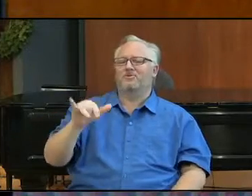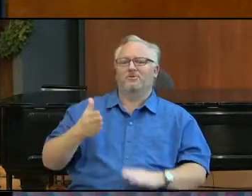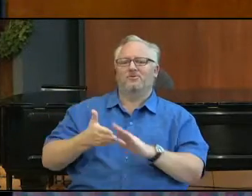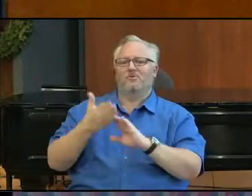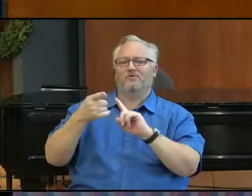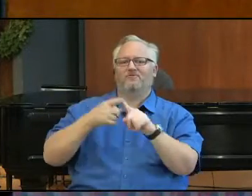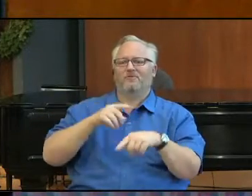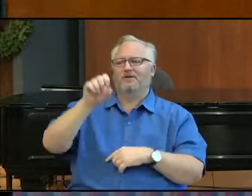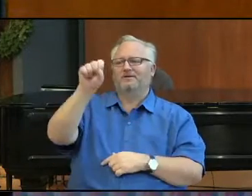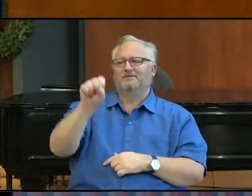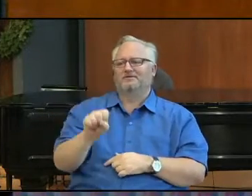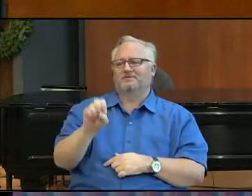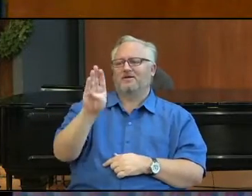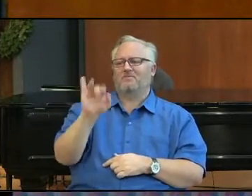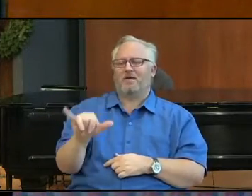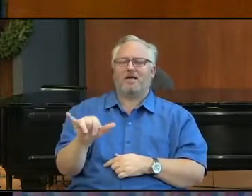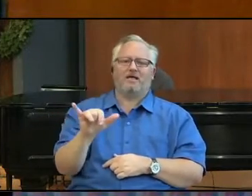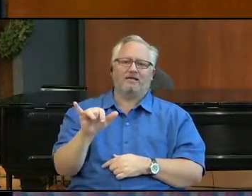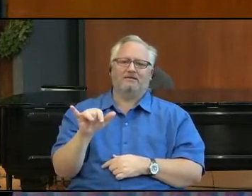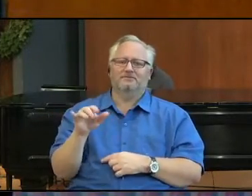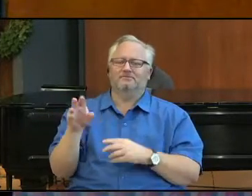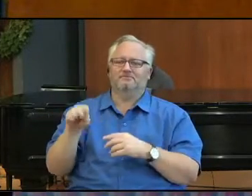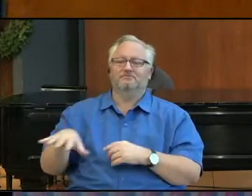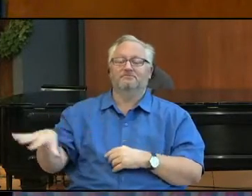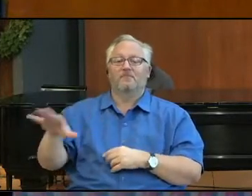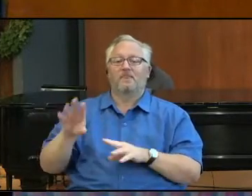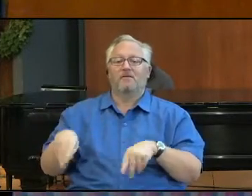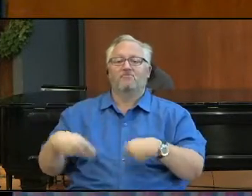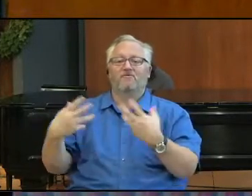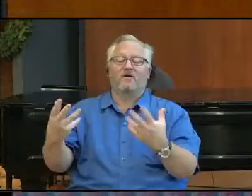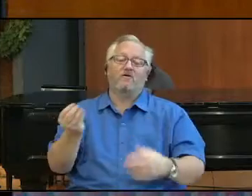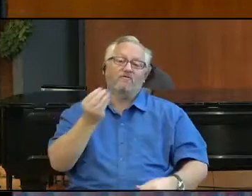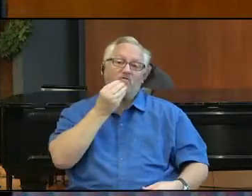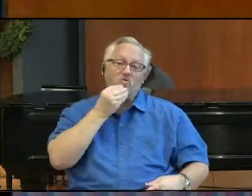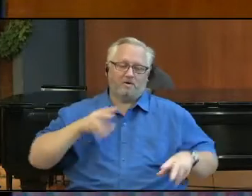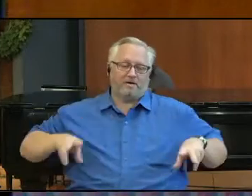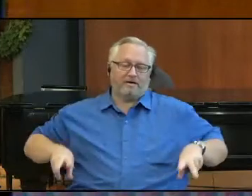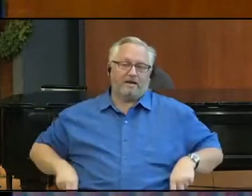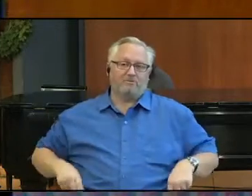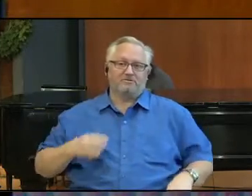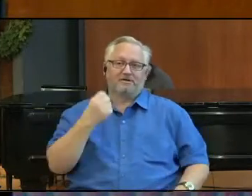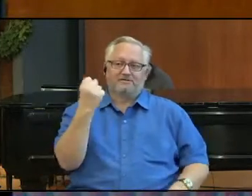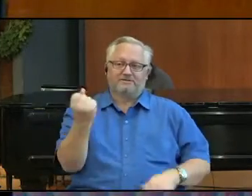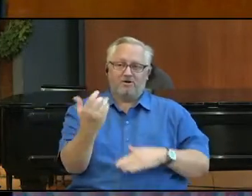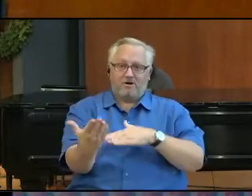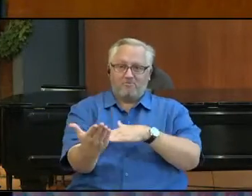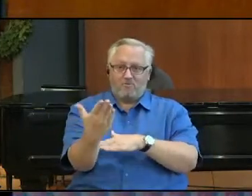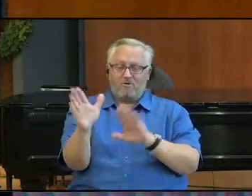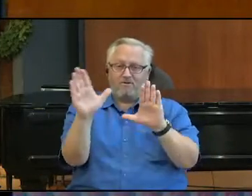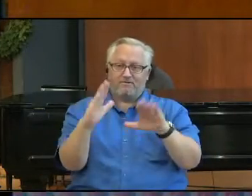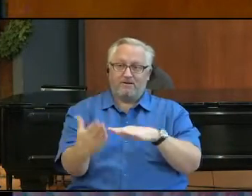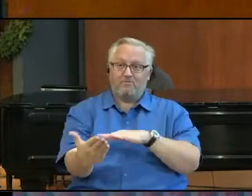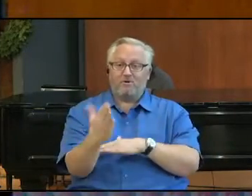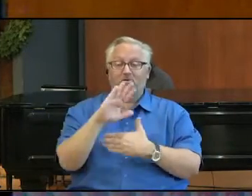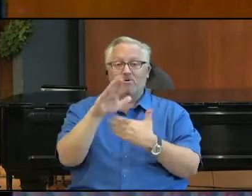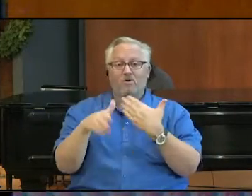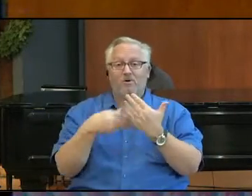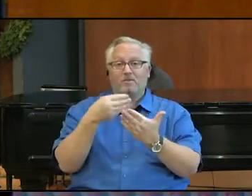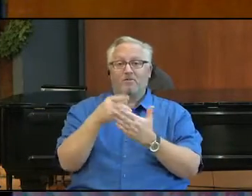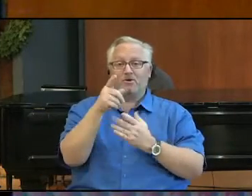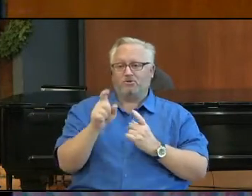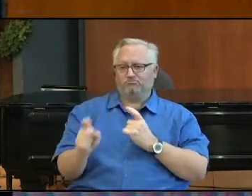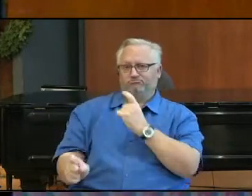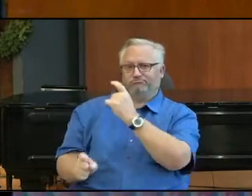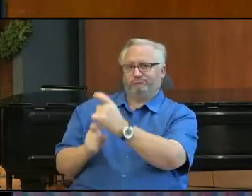campus. The food pantry distributes food and diapers on Saturday and Sunday morning, and the money that you are donating through